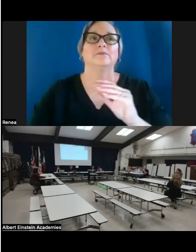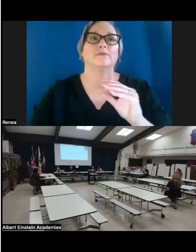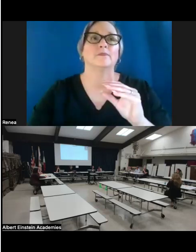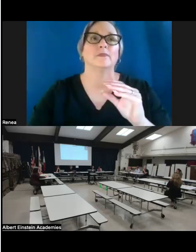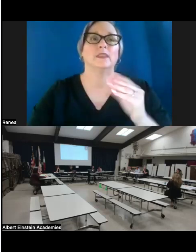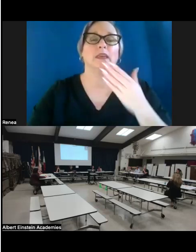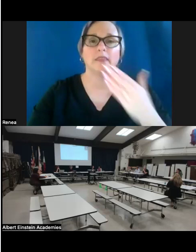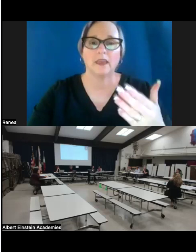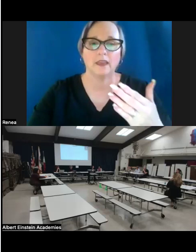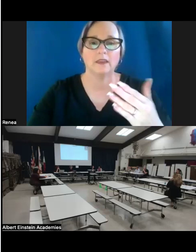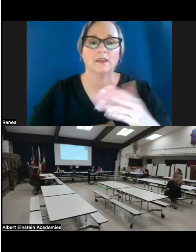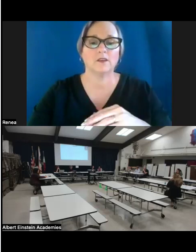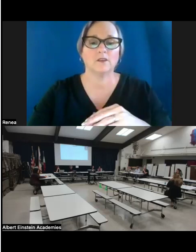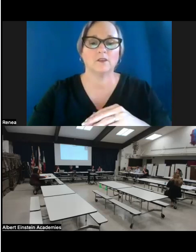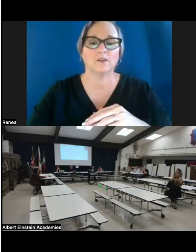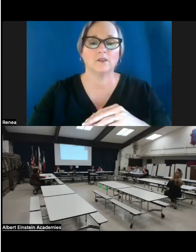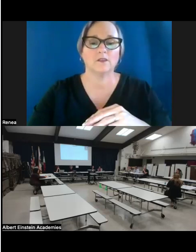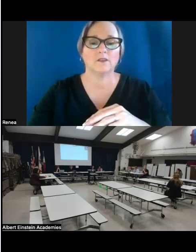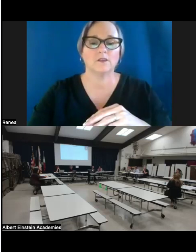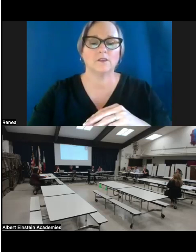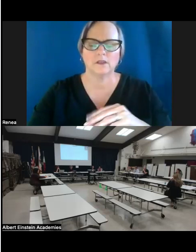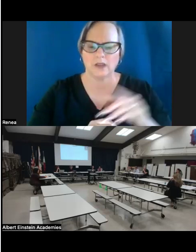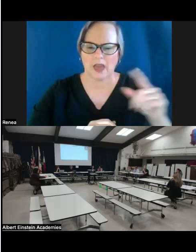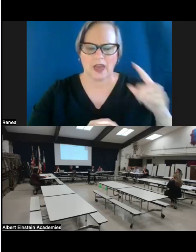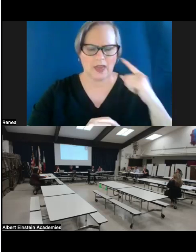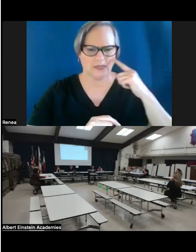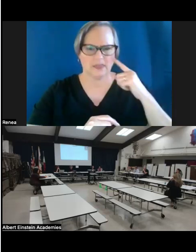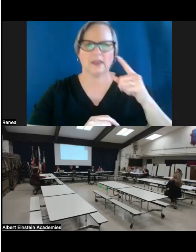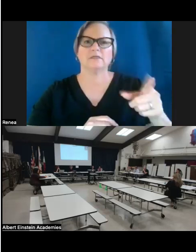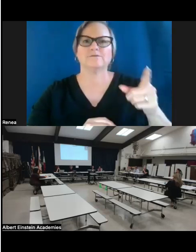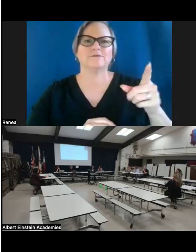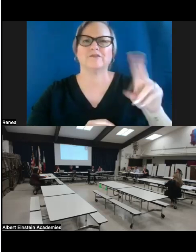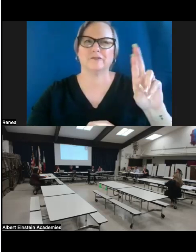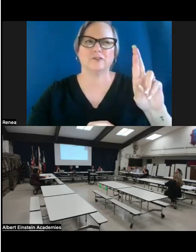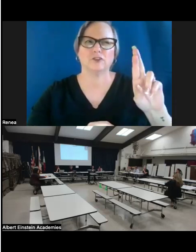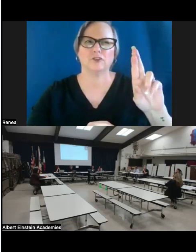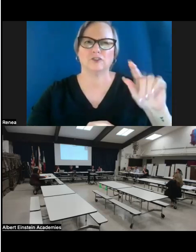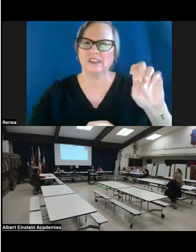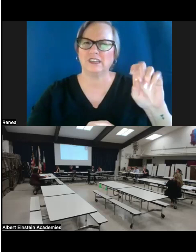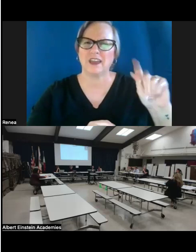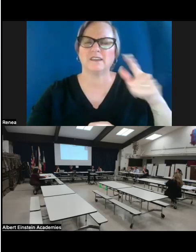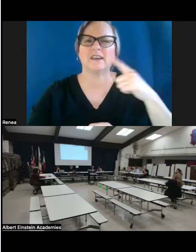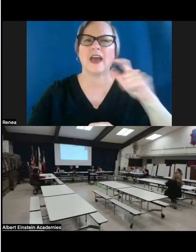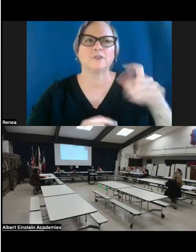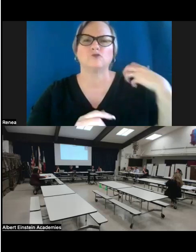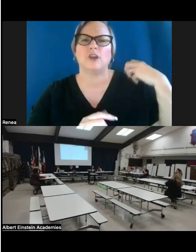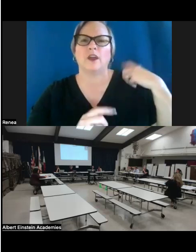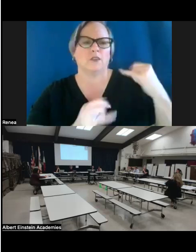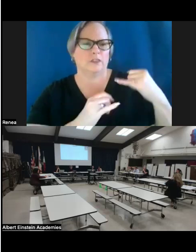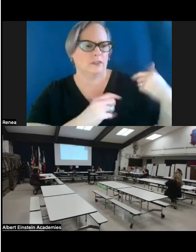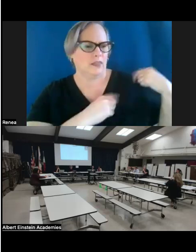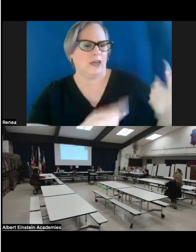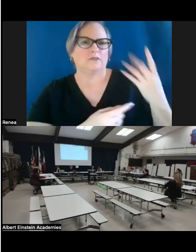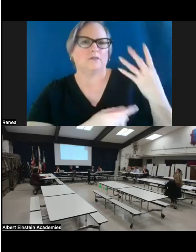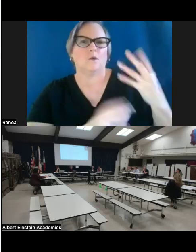I think, here for the last 3 or 4 meetings. And always just, I want to thank you too for just always building that relationship with DLAC